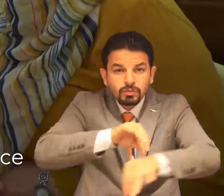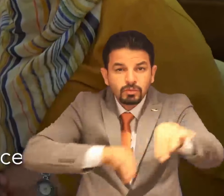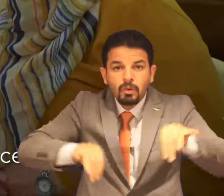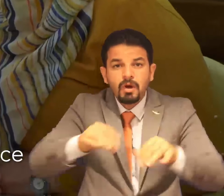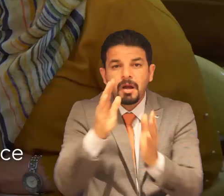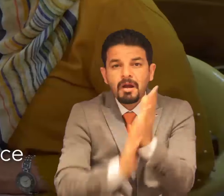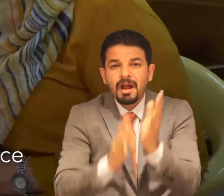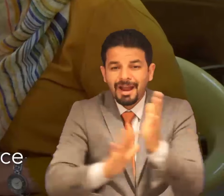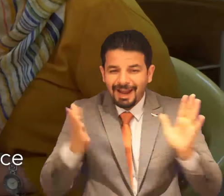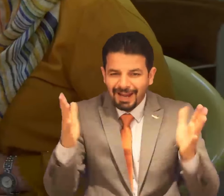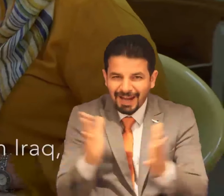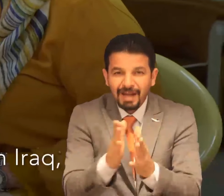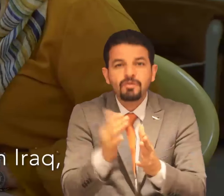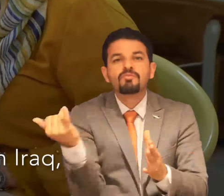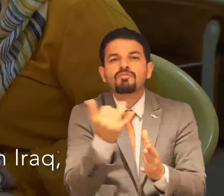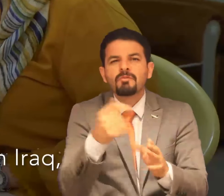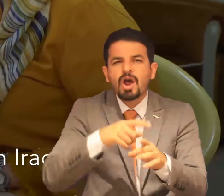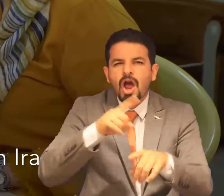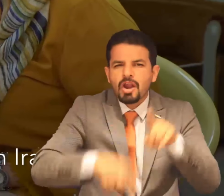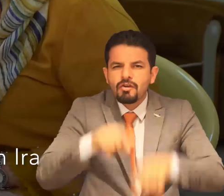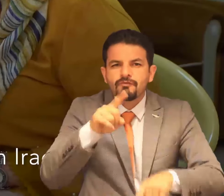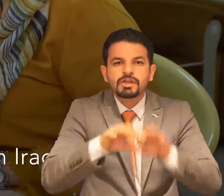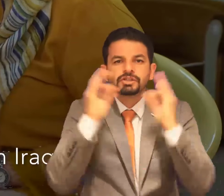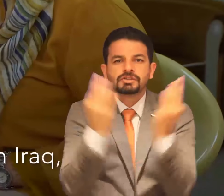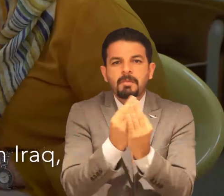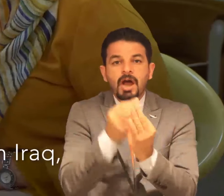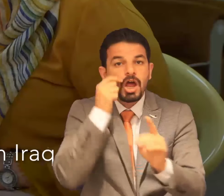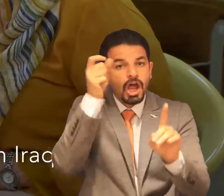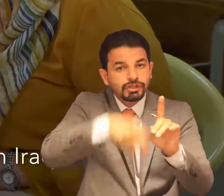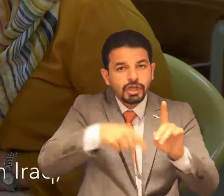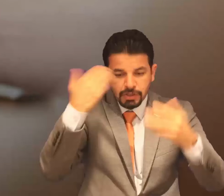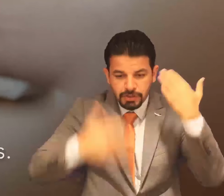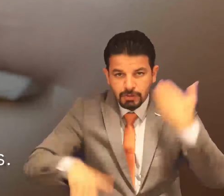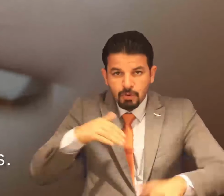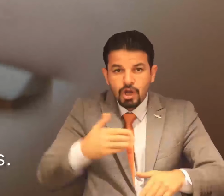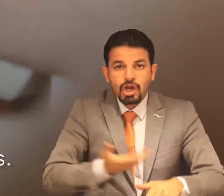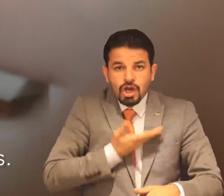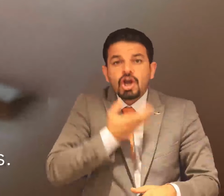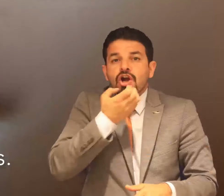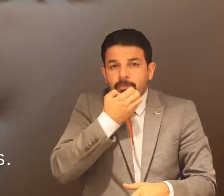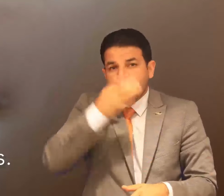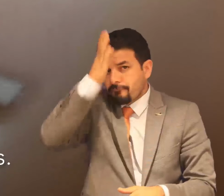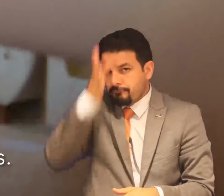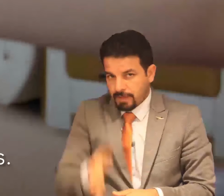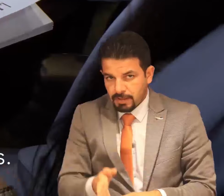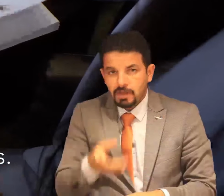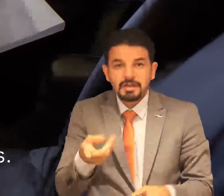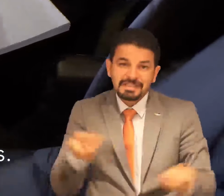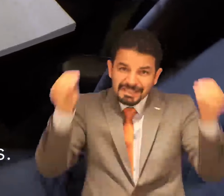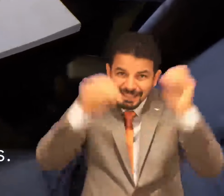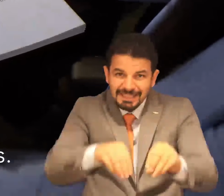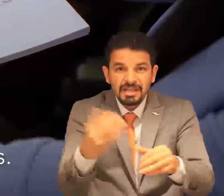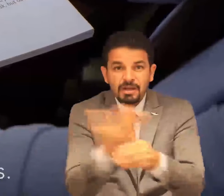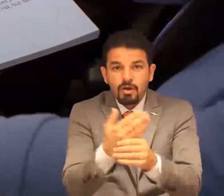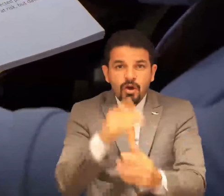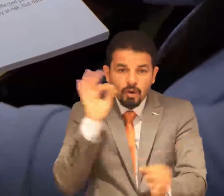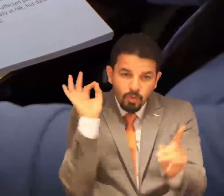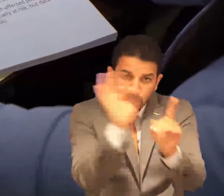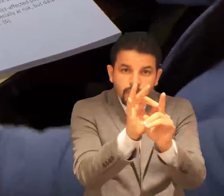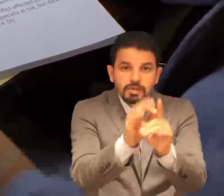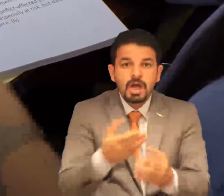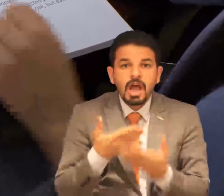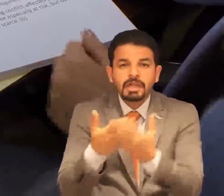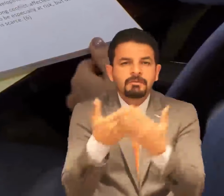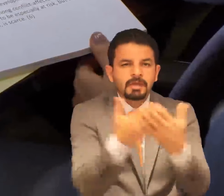gender-based violence for persons with disabilities and older people in iraq and to increase the accessibility of services